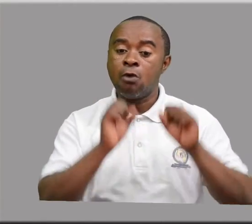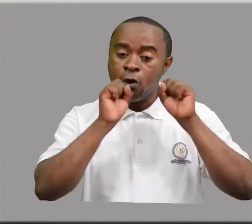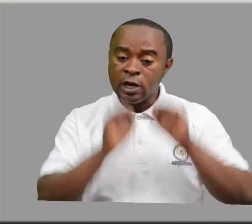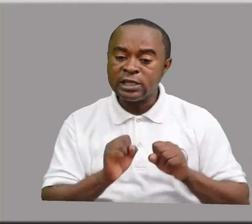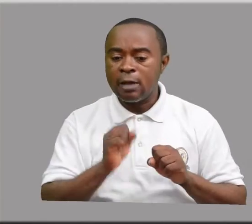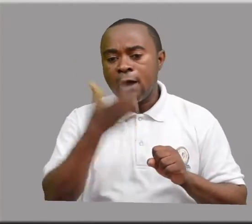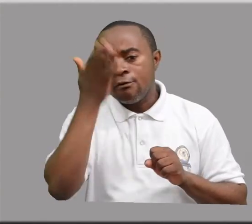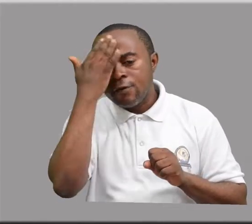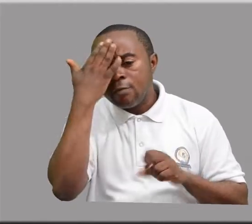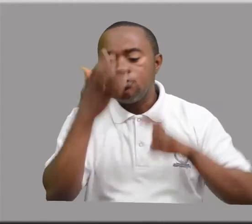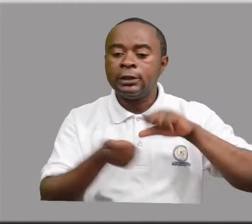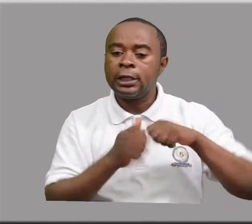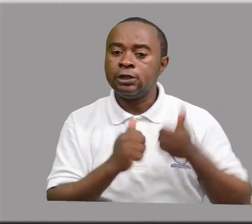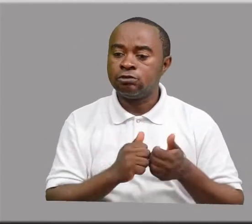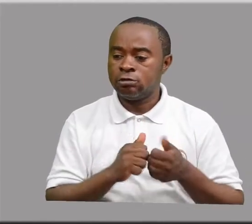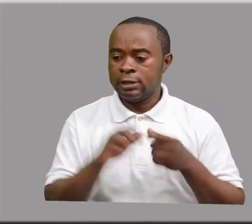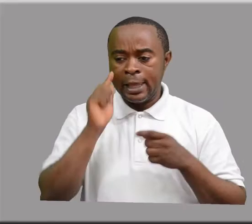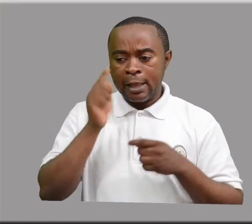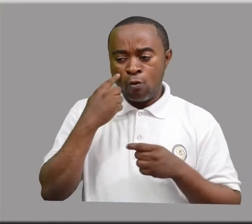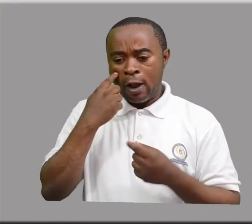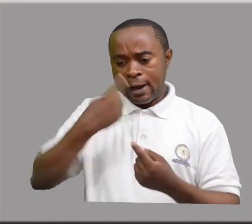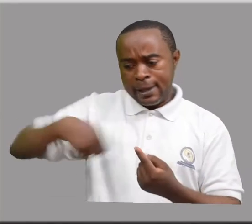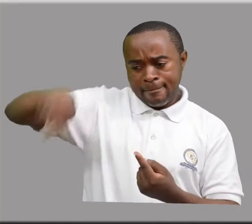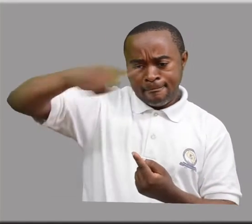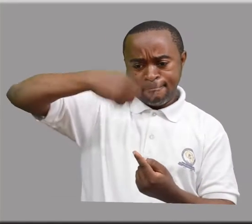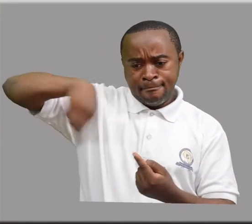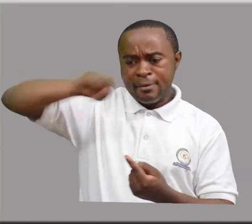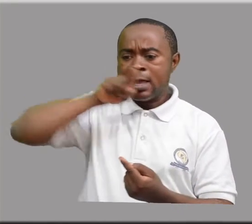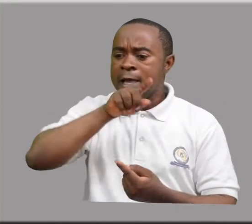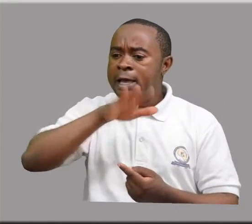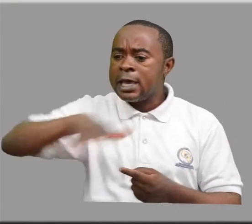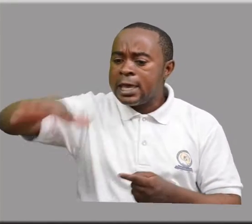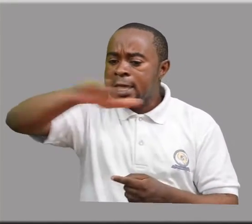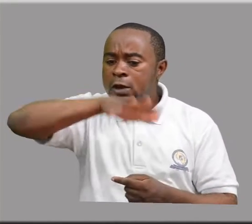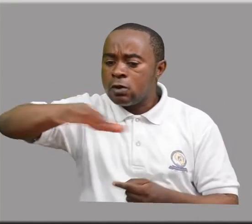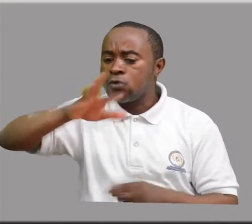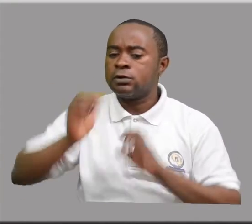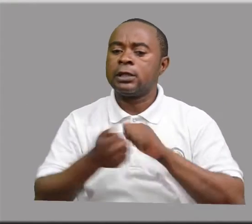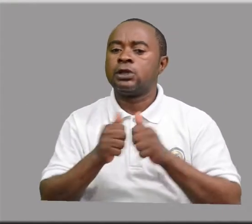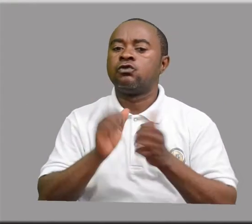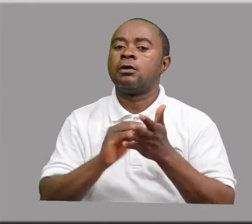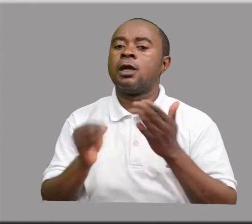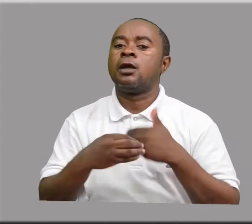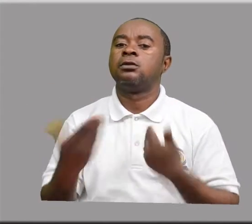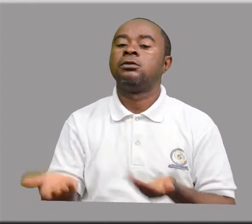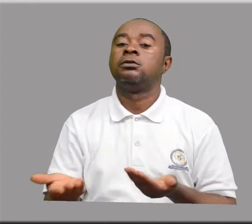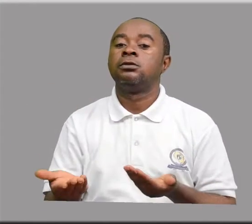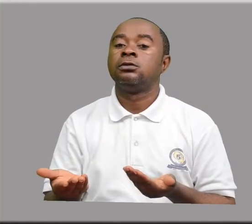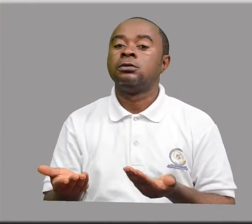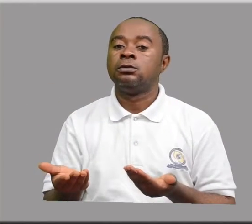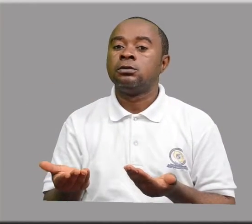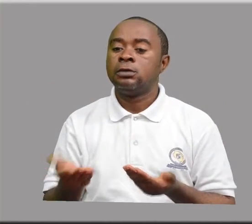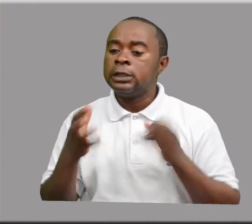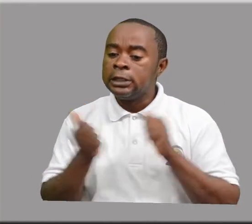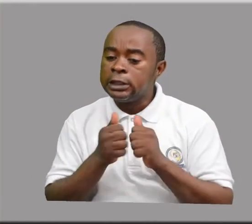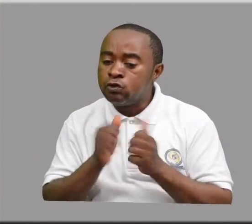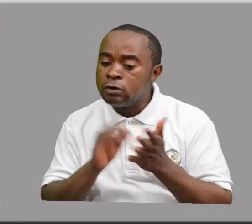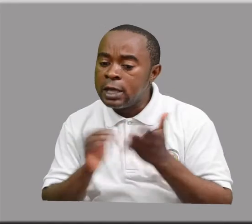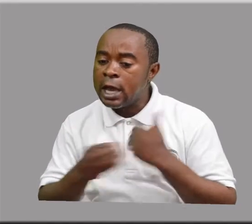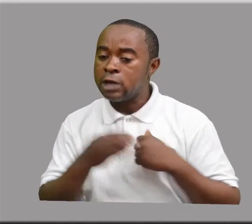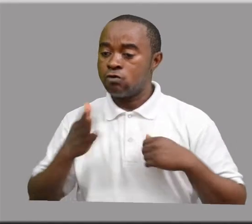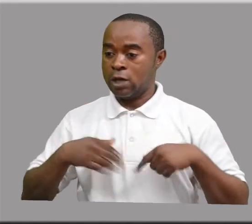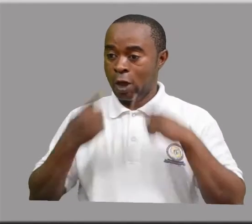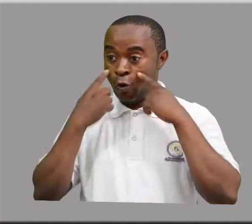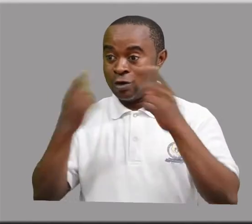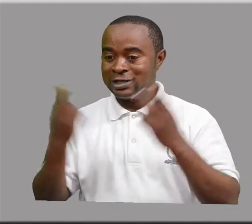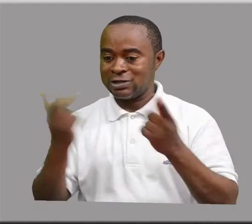Look around and look into what is not making sense to you. What do you think you want to see